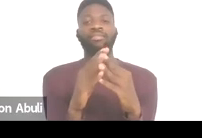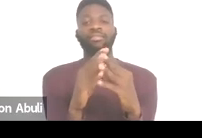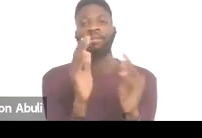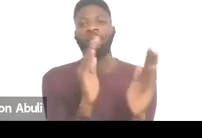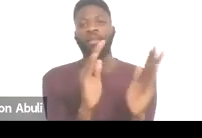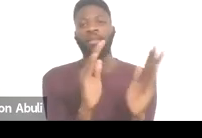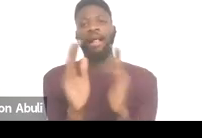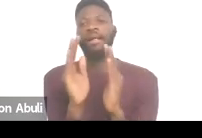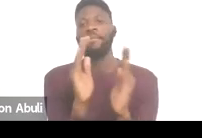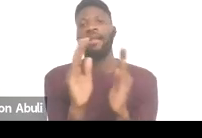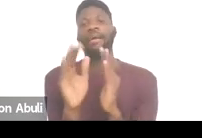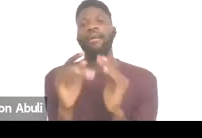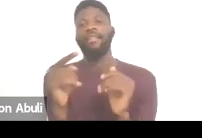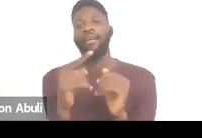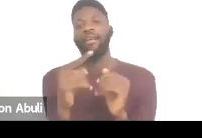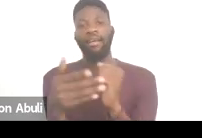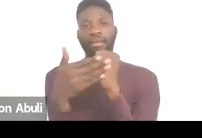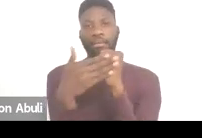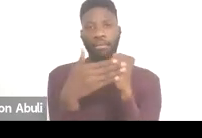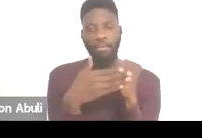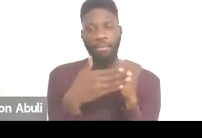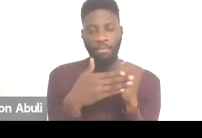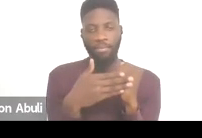or setting your career progression goal.